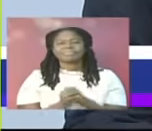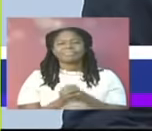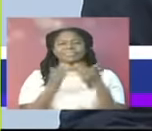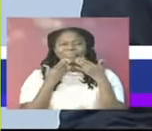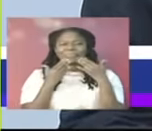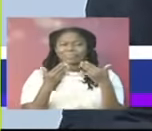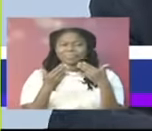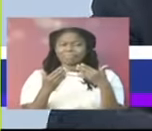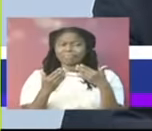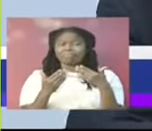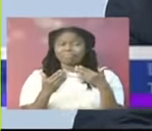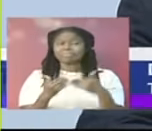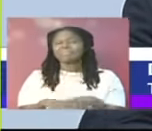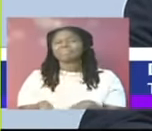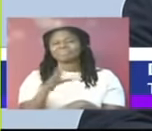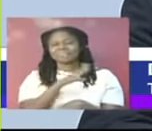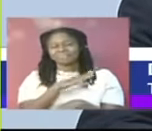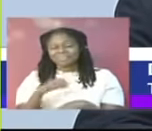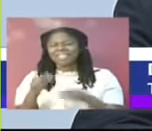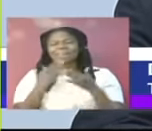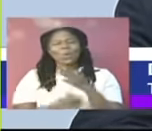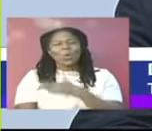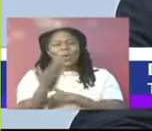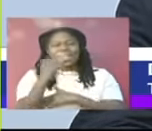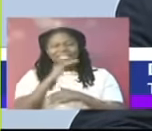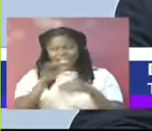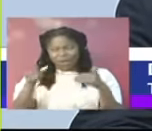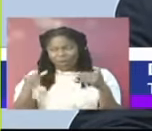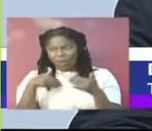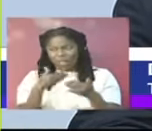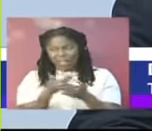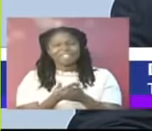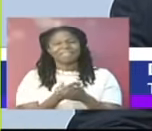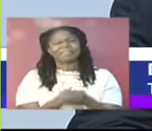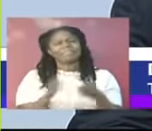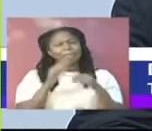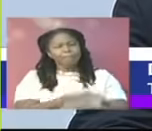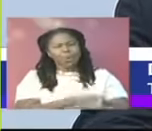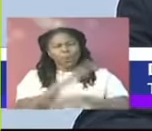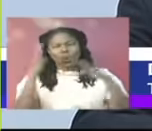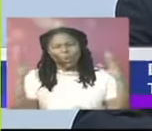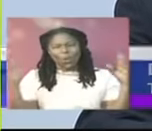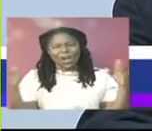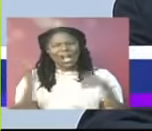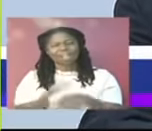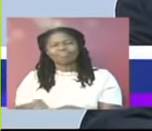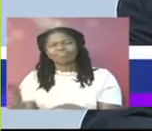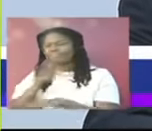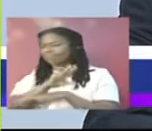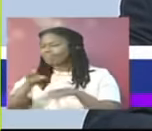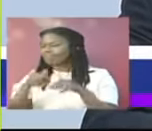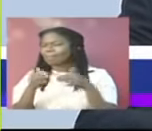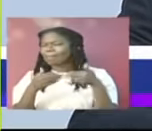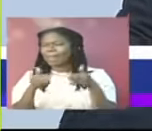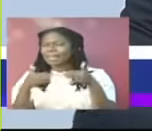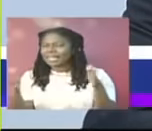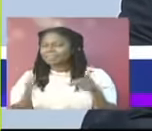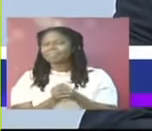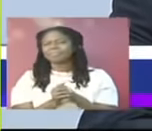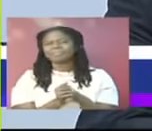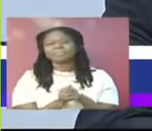my colleague, Mr. Siram Singh. Good morning to the members of the media, members of the viewing and listening public. If we can have the first slide up, please, we'll go through